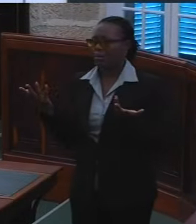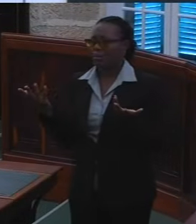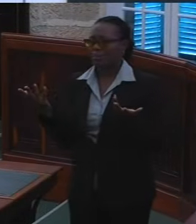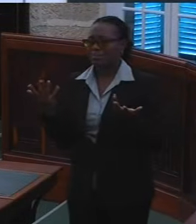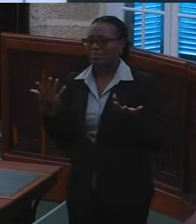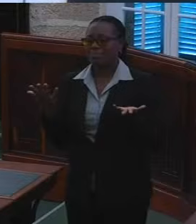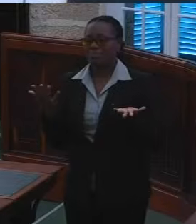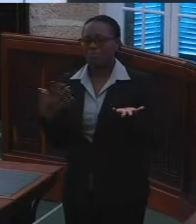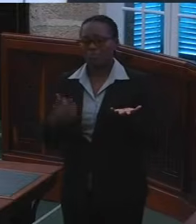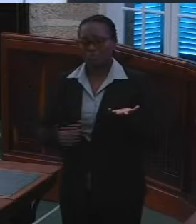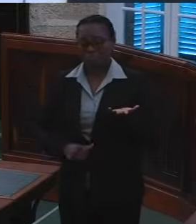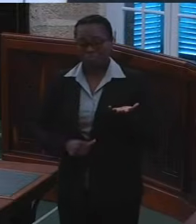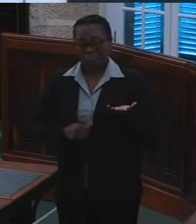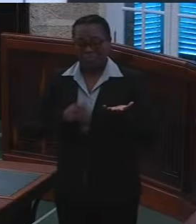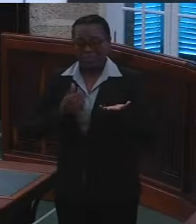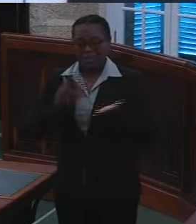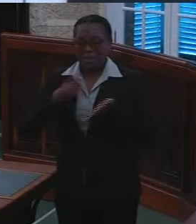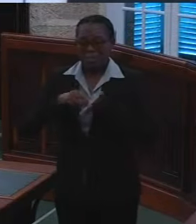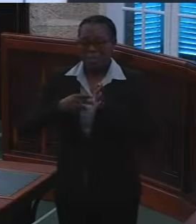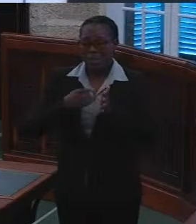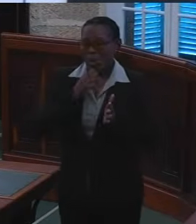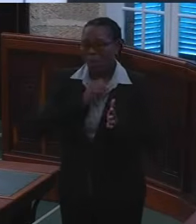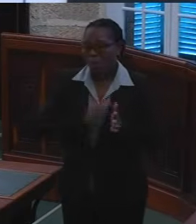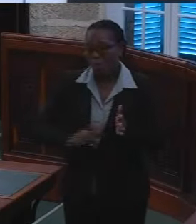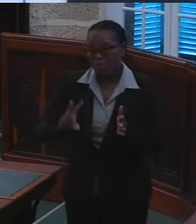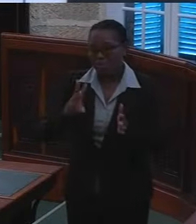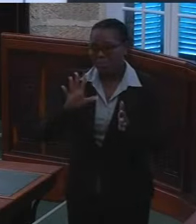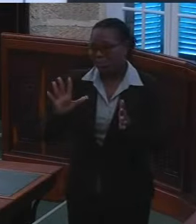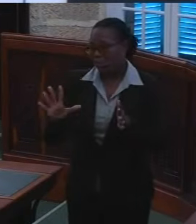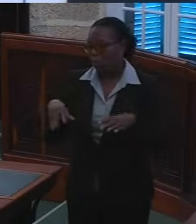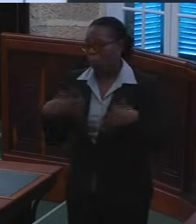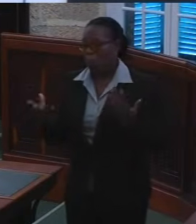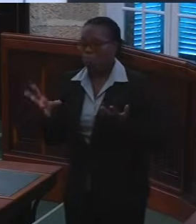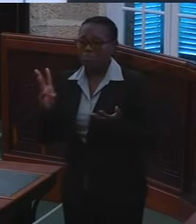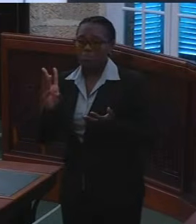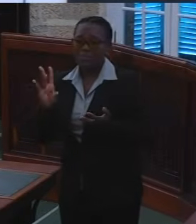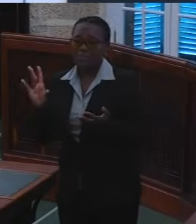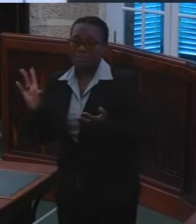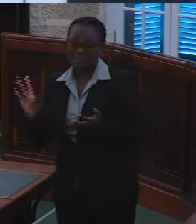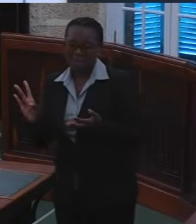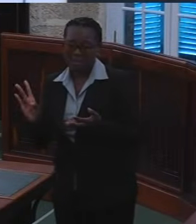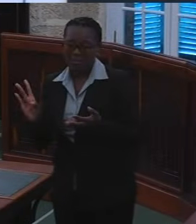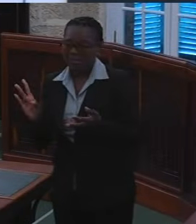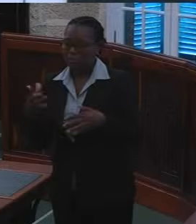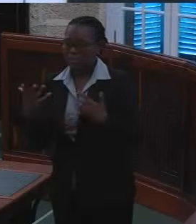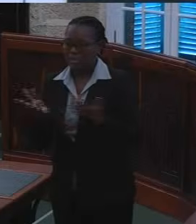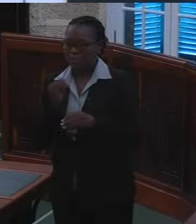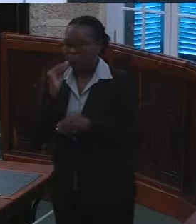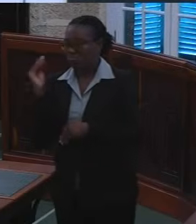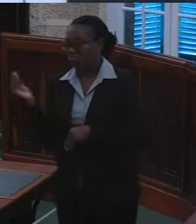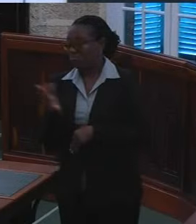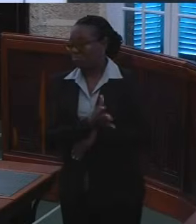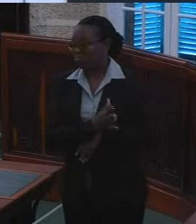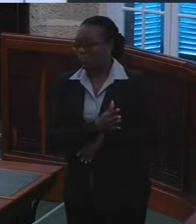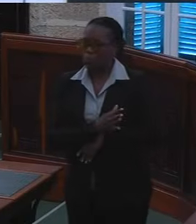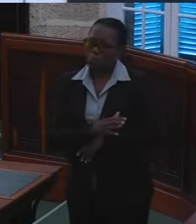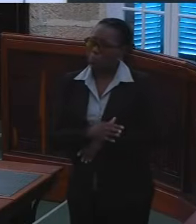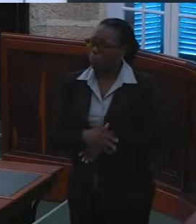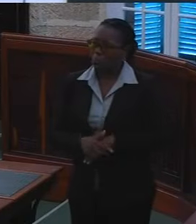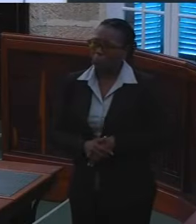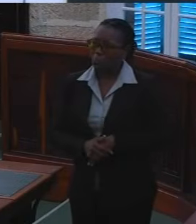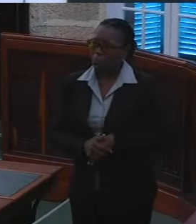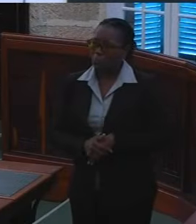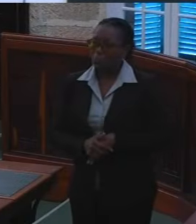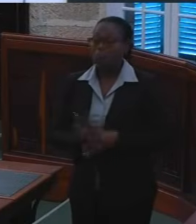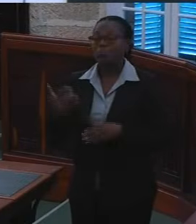dignity does not expire at 65 or 67. And in fact, we have a responsibility as people get to